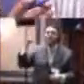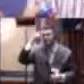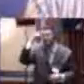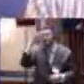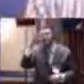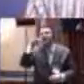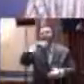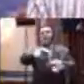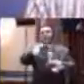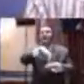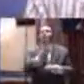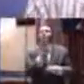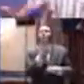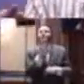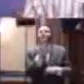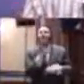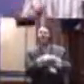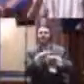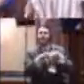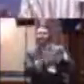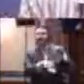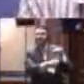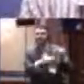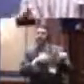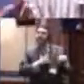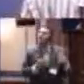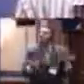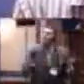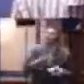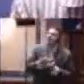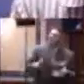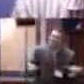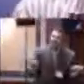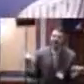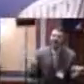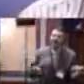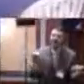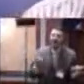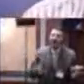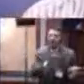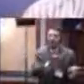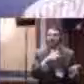state. The Muslim-Christian religious tension is